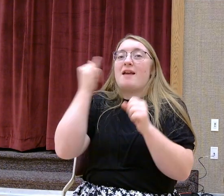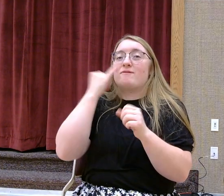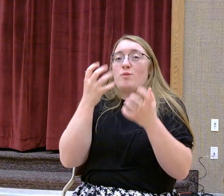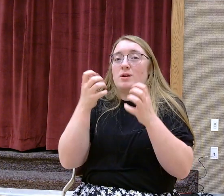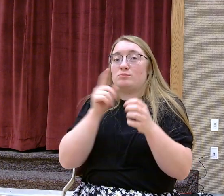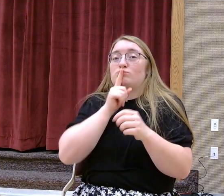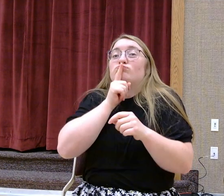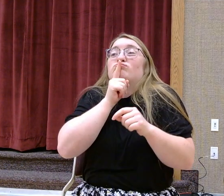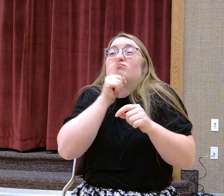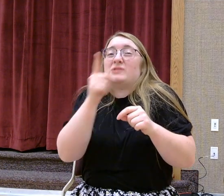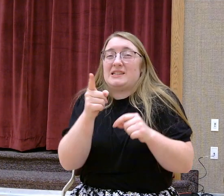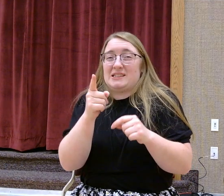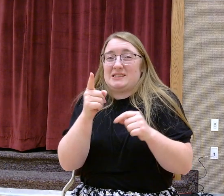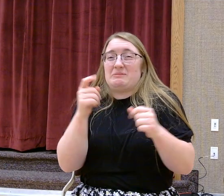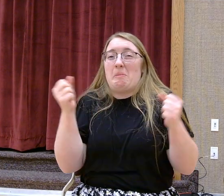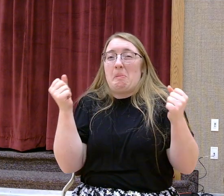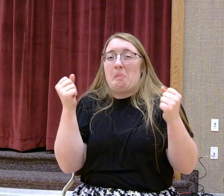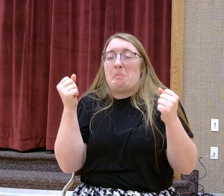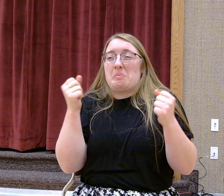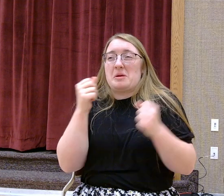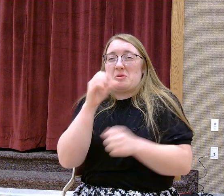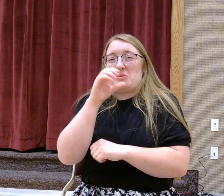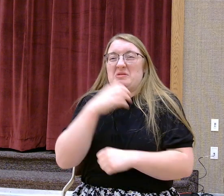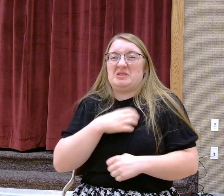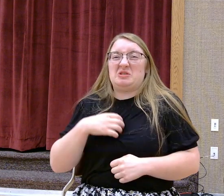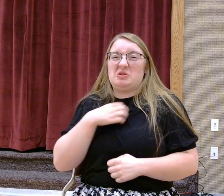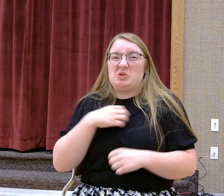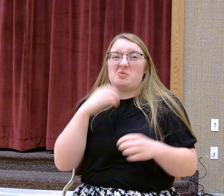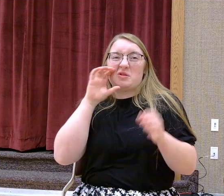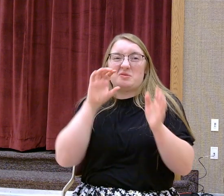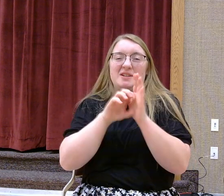later. That's a giant tumor in the brain.